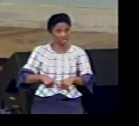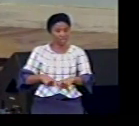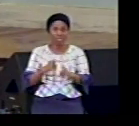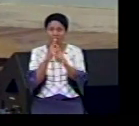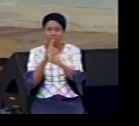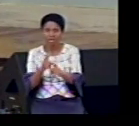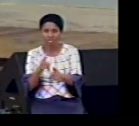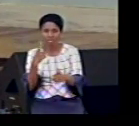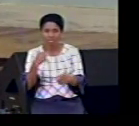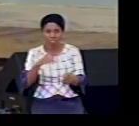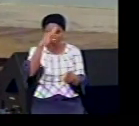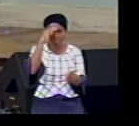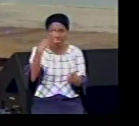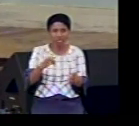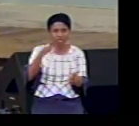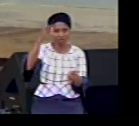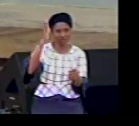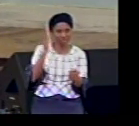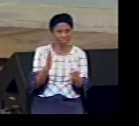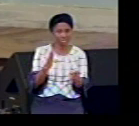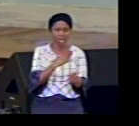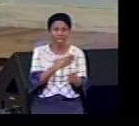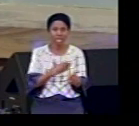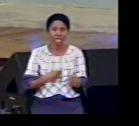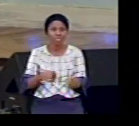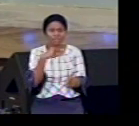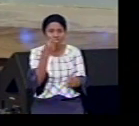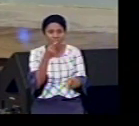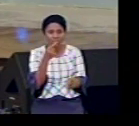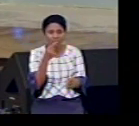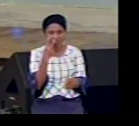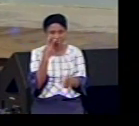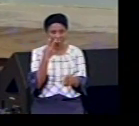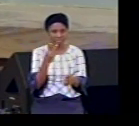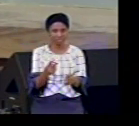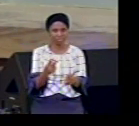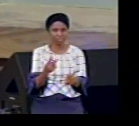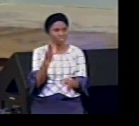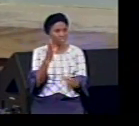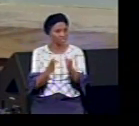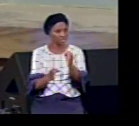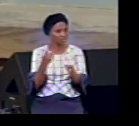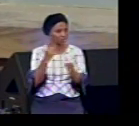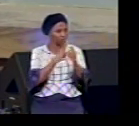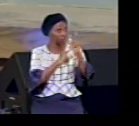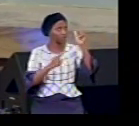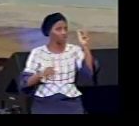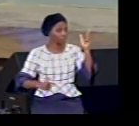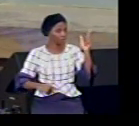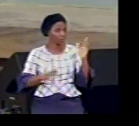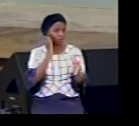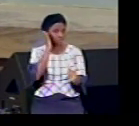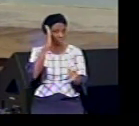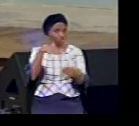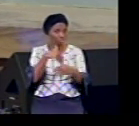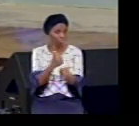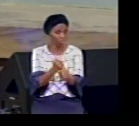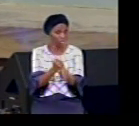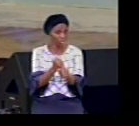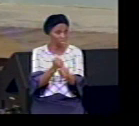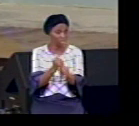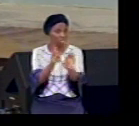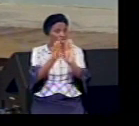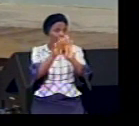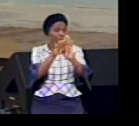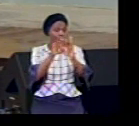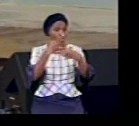answered the man of God and said, behold, if the Lord should